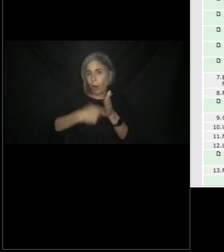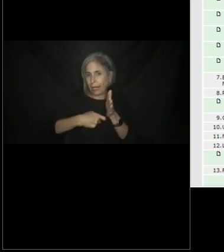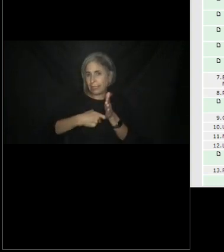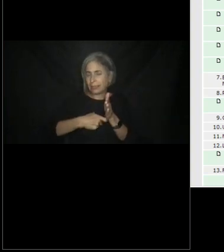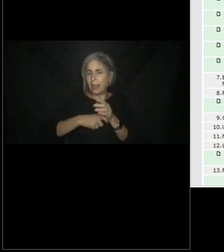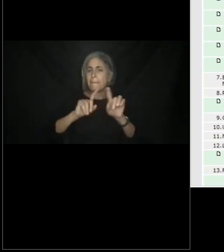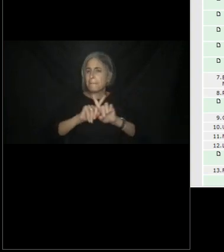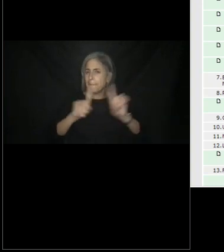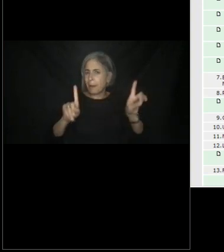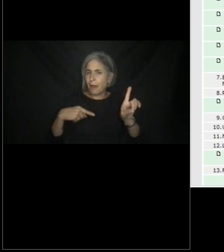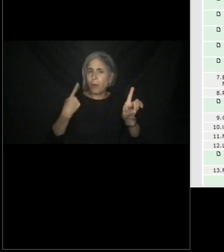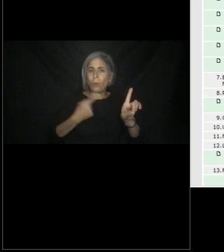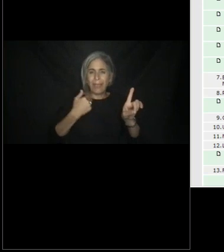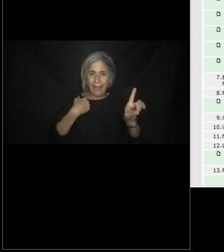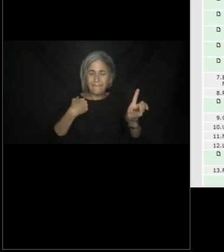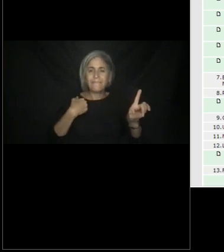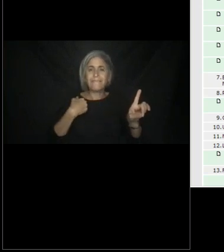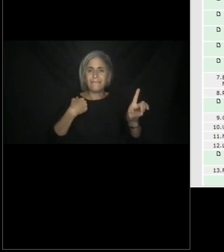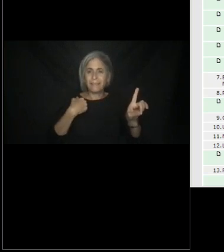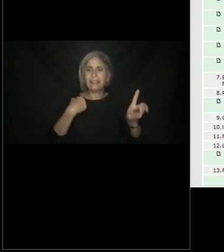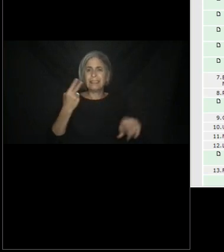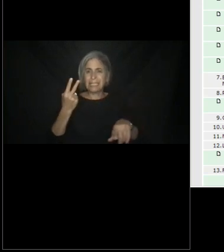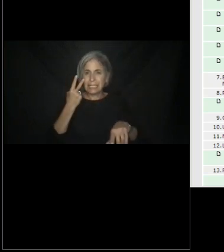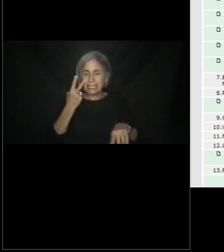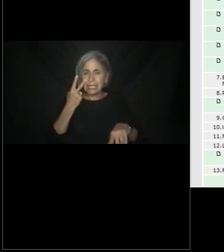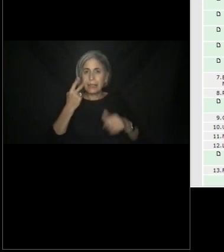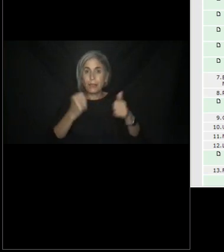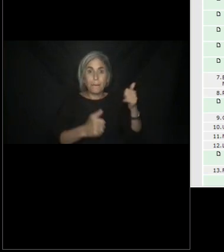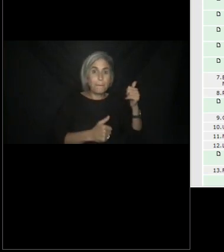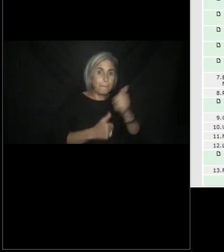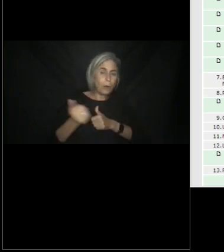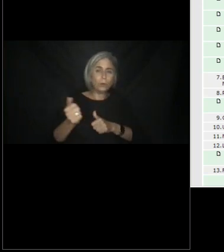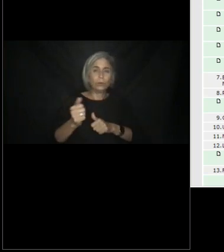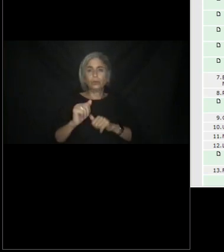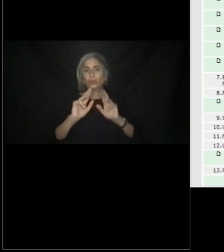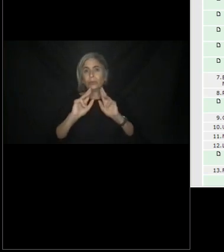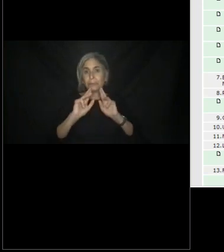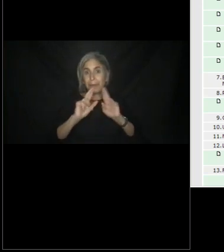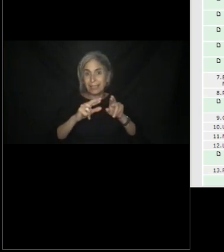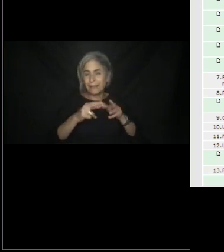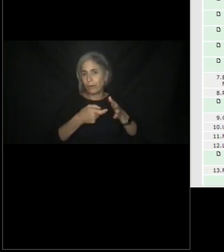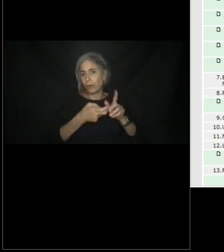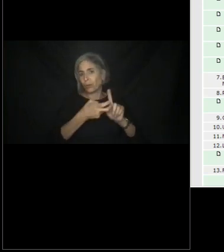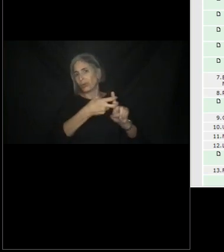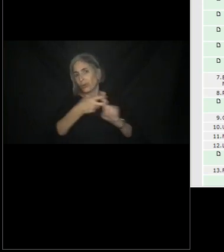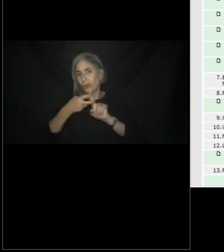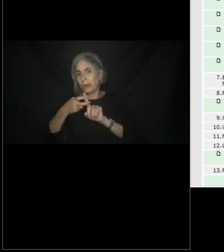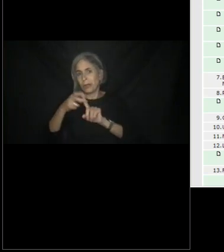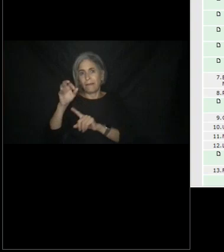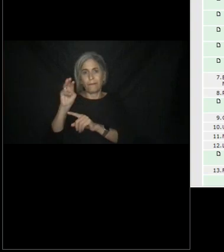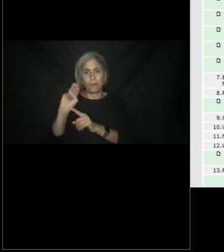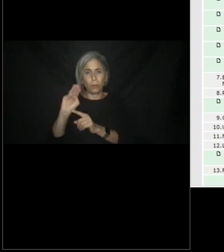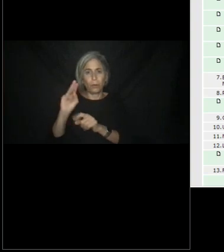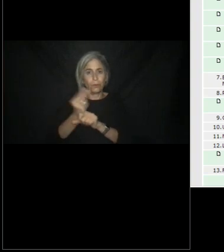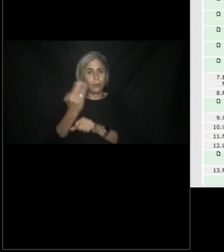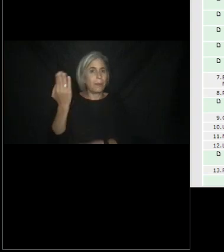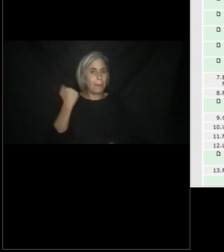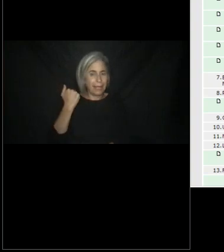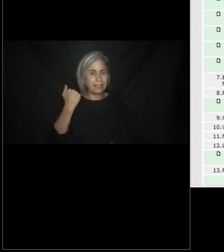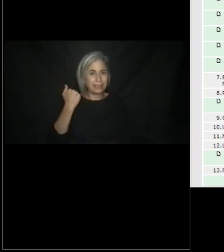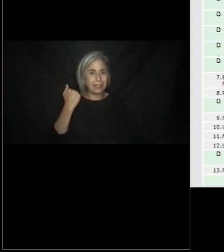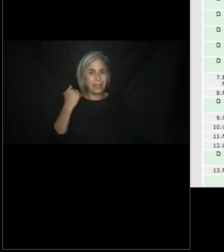have had, being the most responsive recruitment firms that we've used in the past has typically